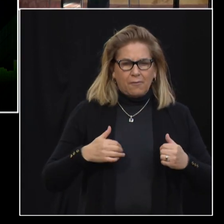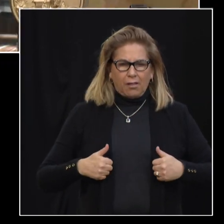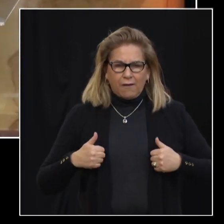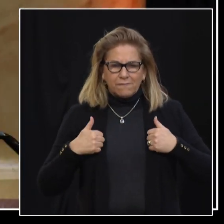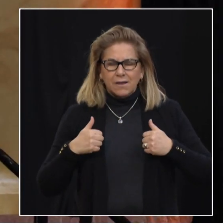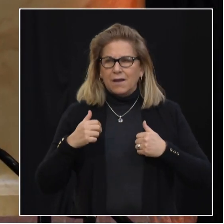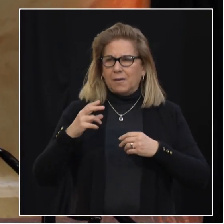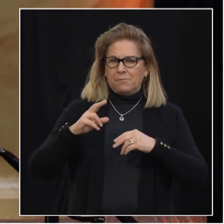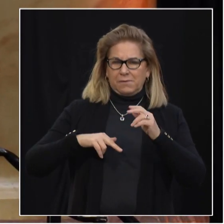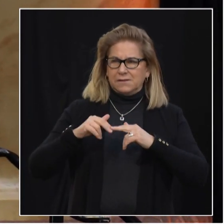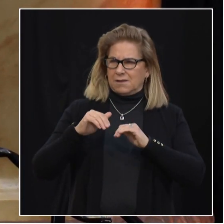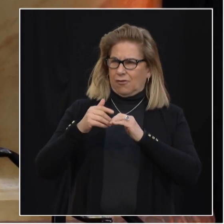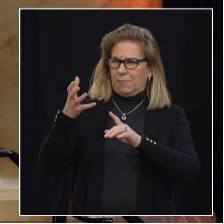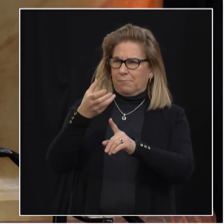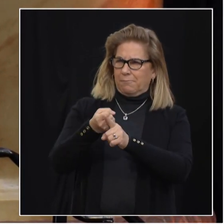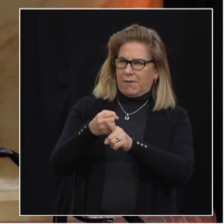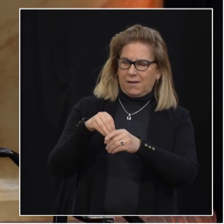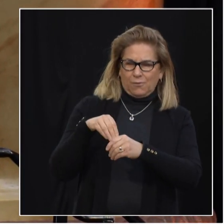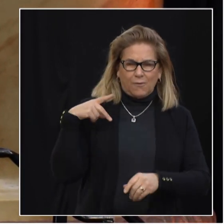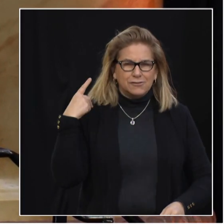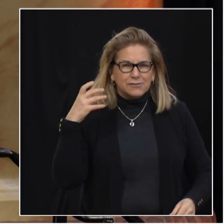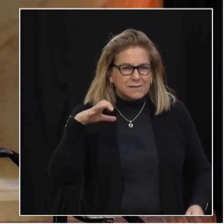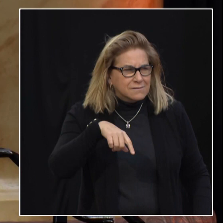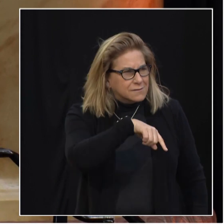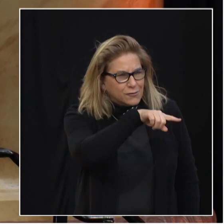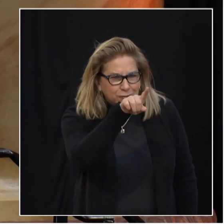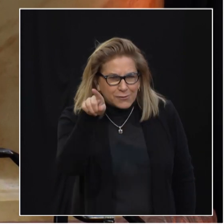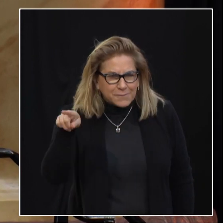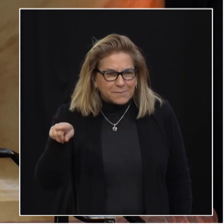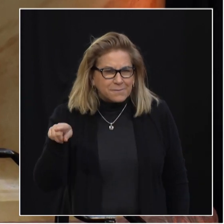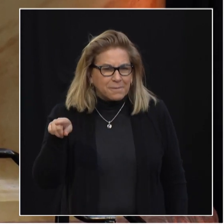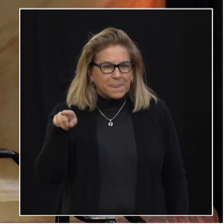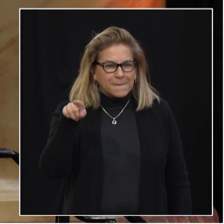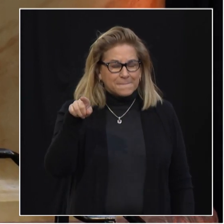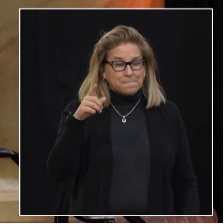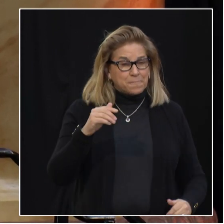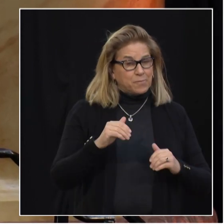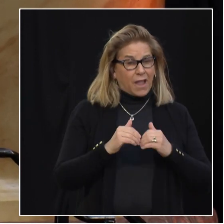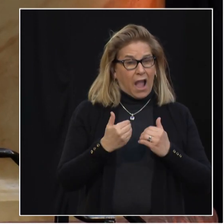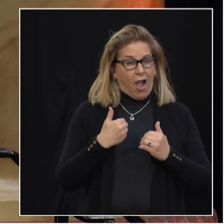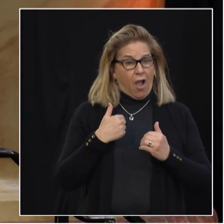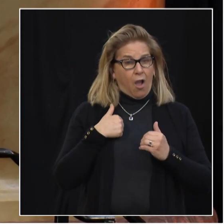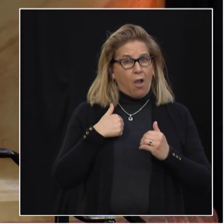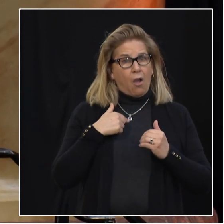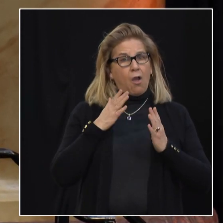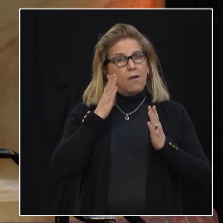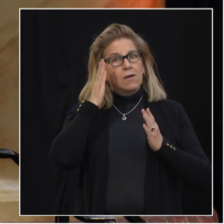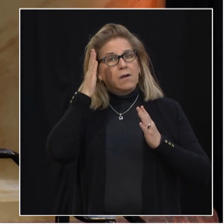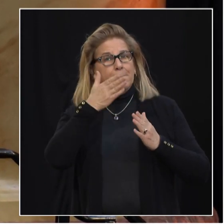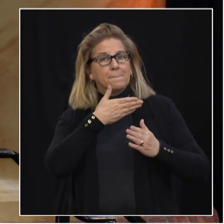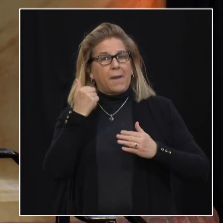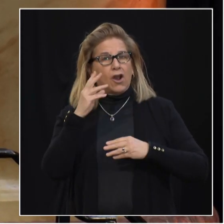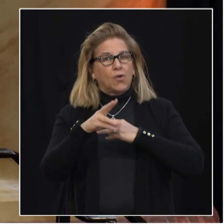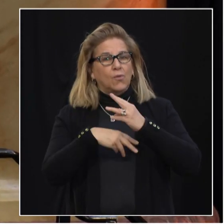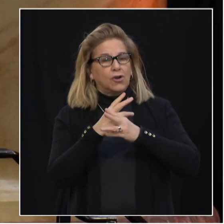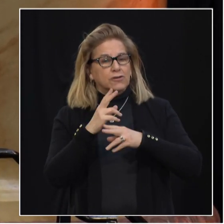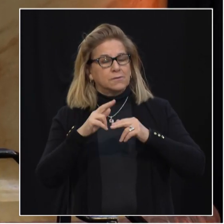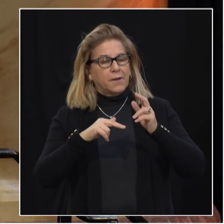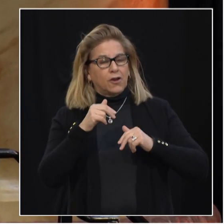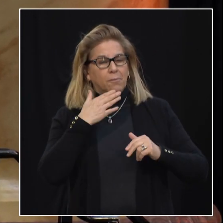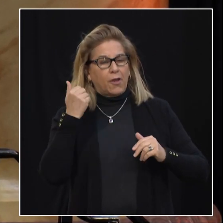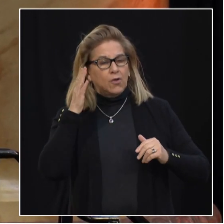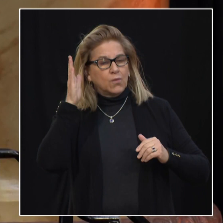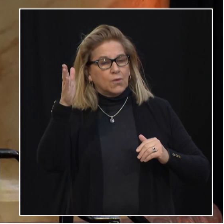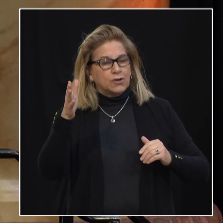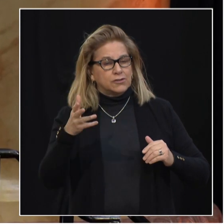and build a better world at a moment when the stakes are so high? So it is with great pride and interest that we host the